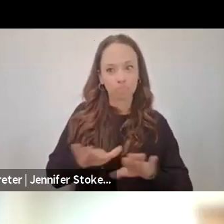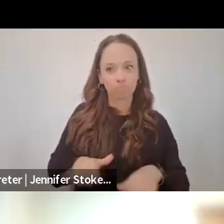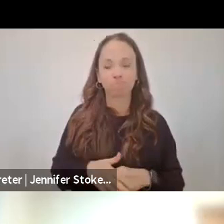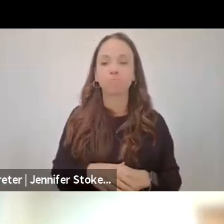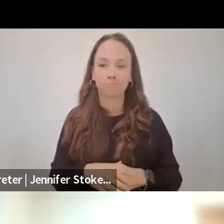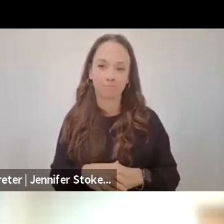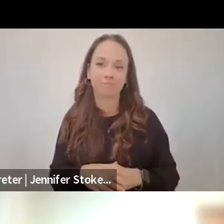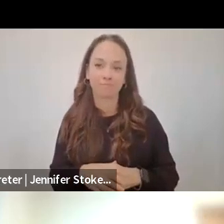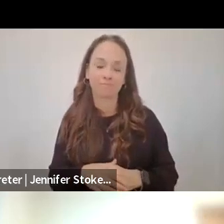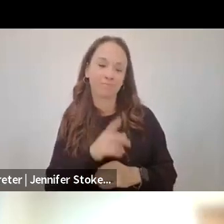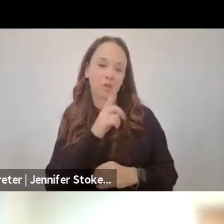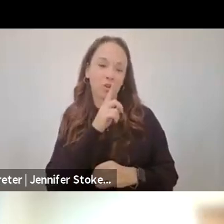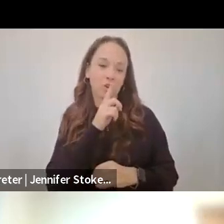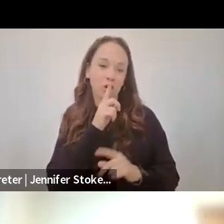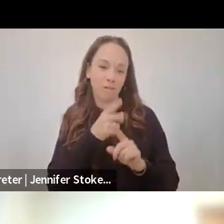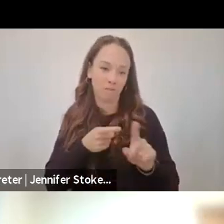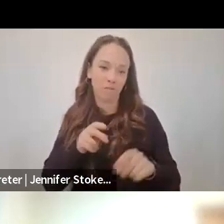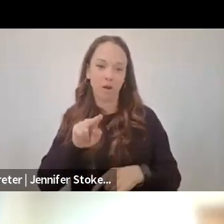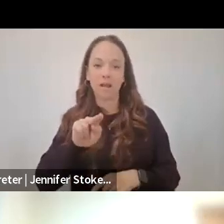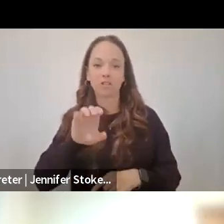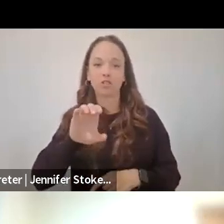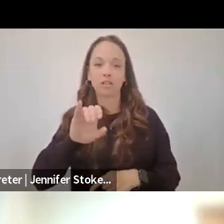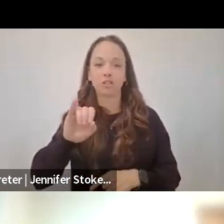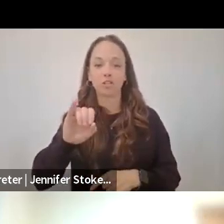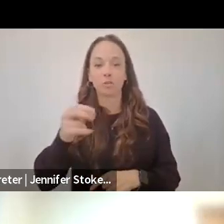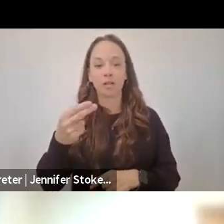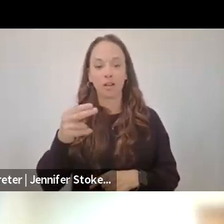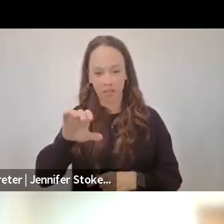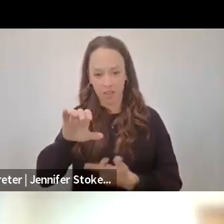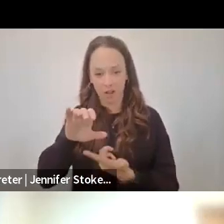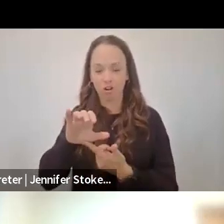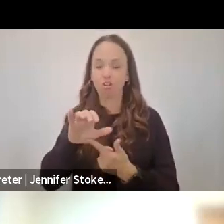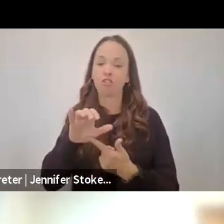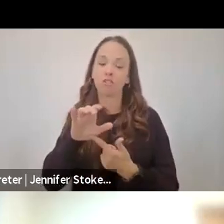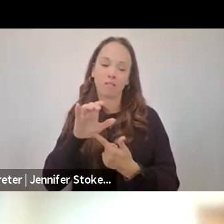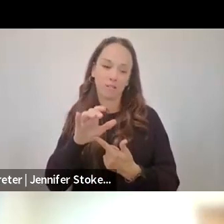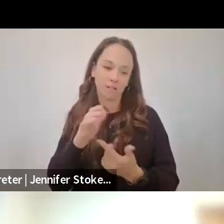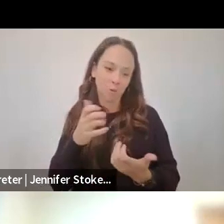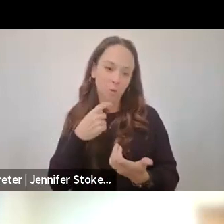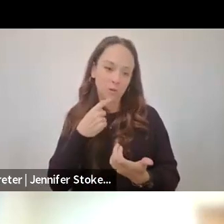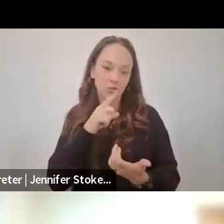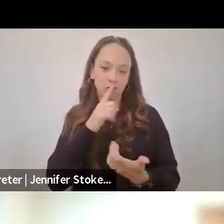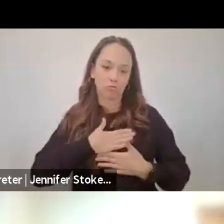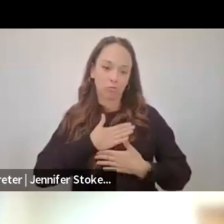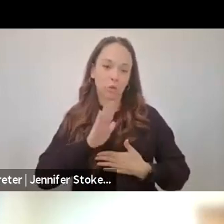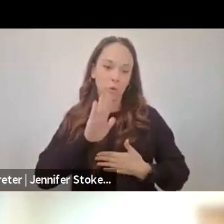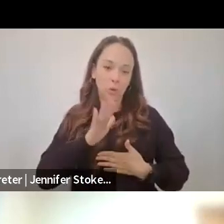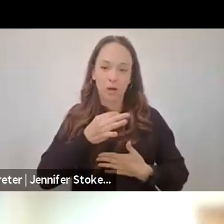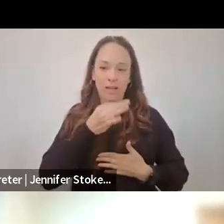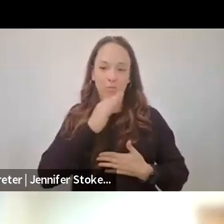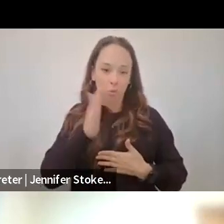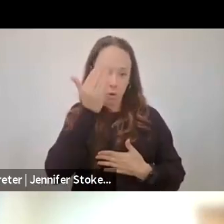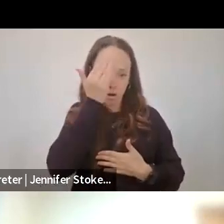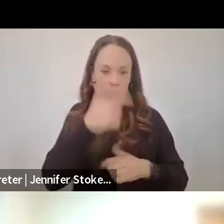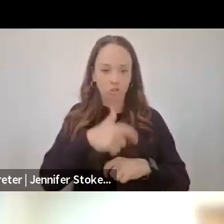so really, from the National Council on Interpreting in Healthcare, we appreciate your expertise and knowledge and the time that you've